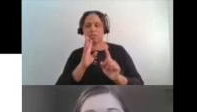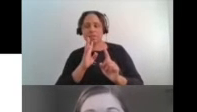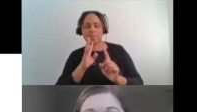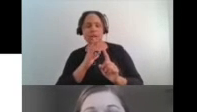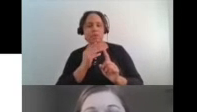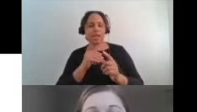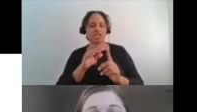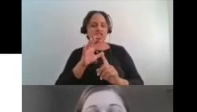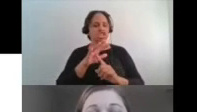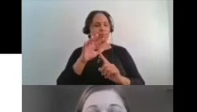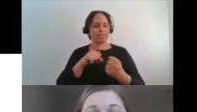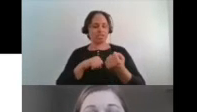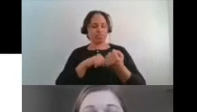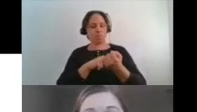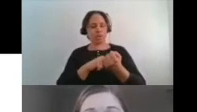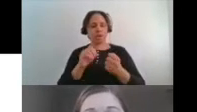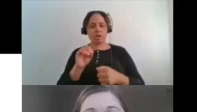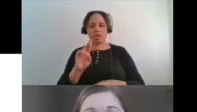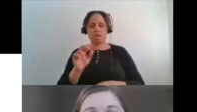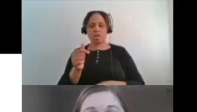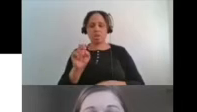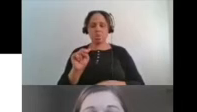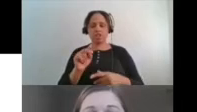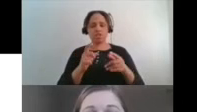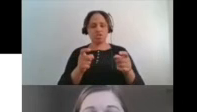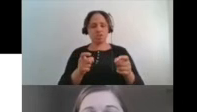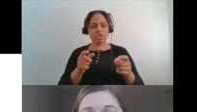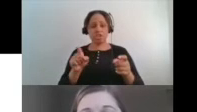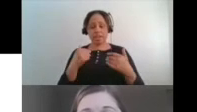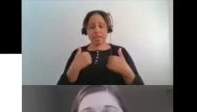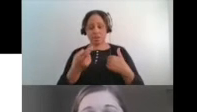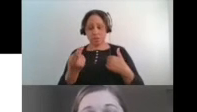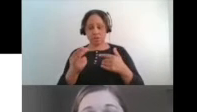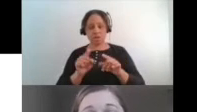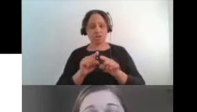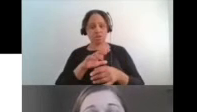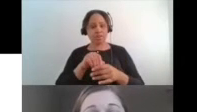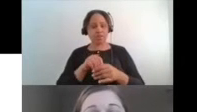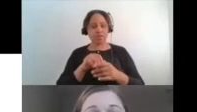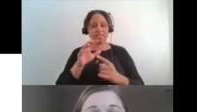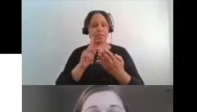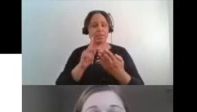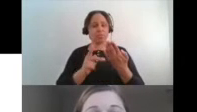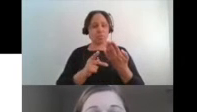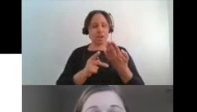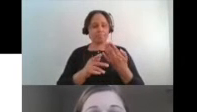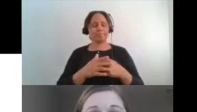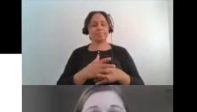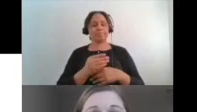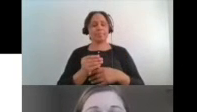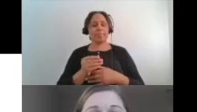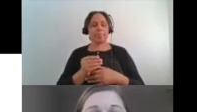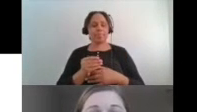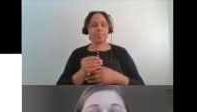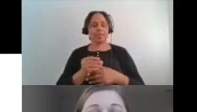organ donation. So they have some resources. They're also involved in our Donor Champion program. And then there